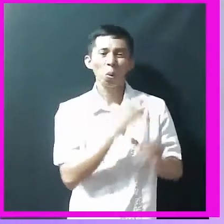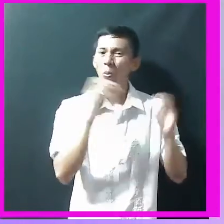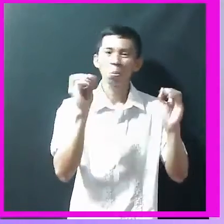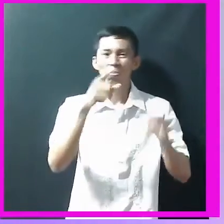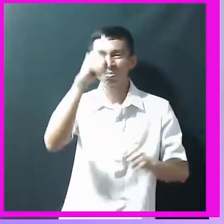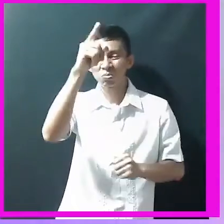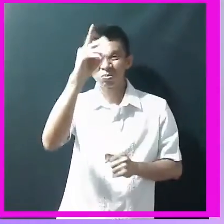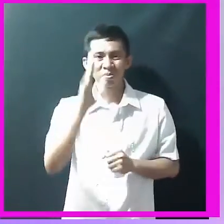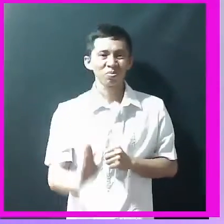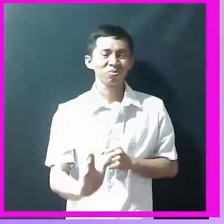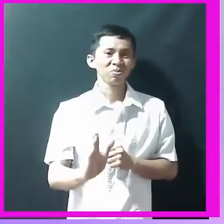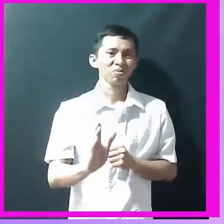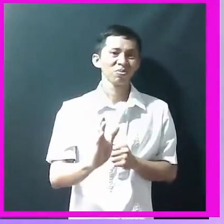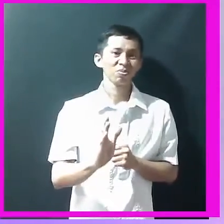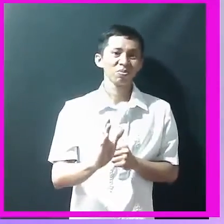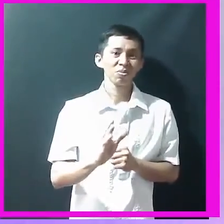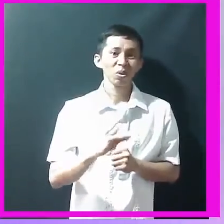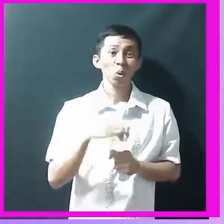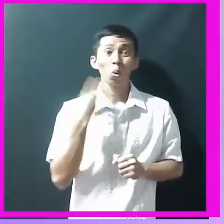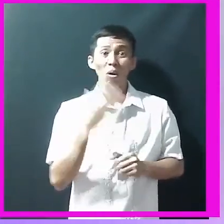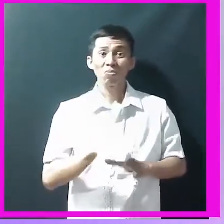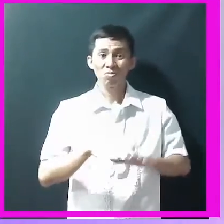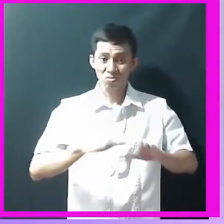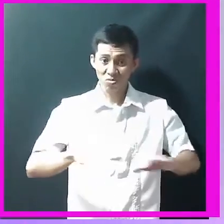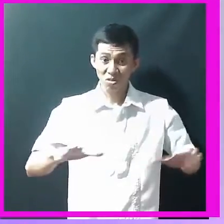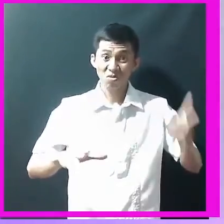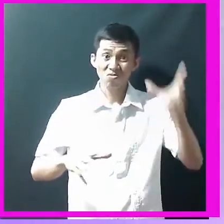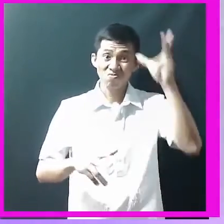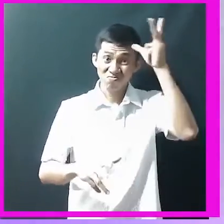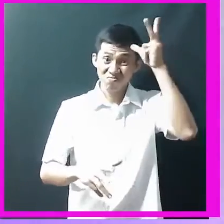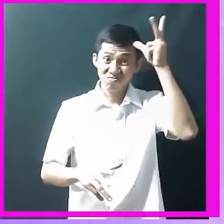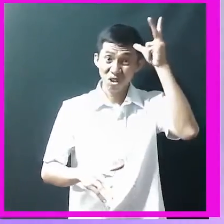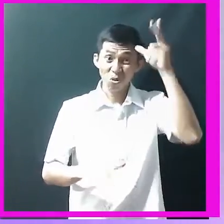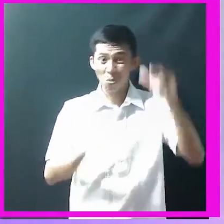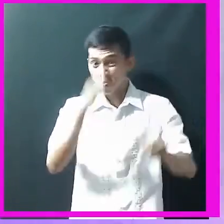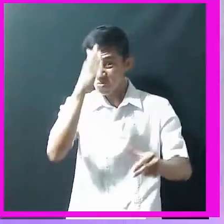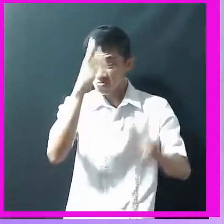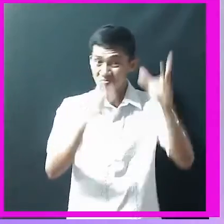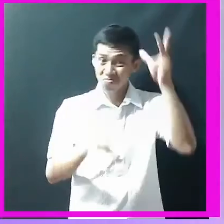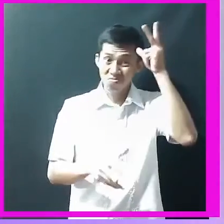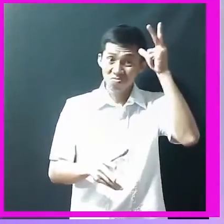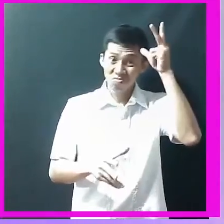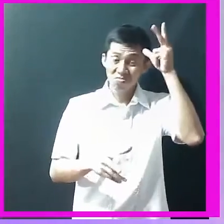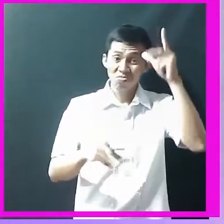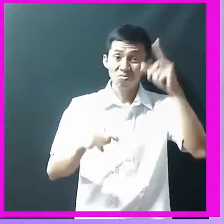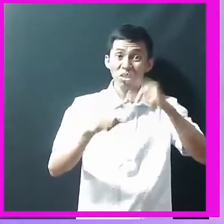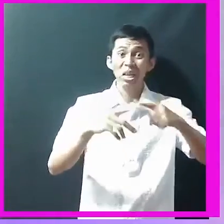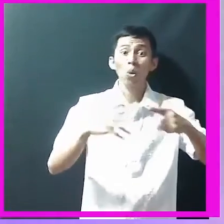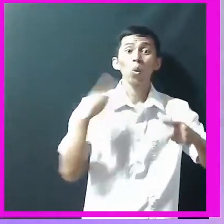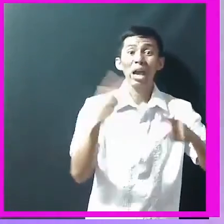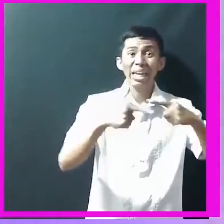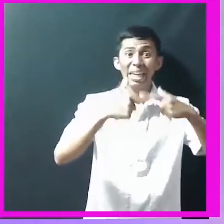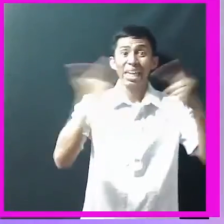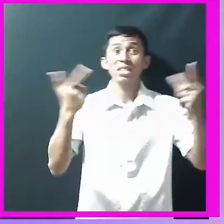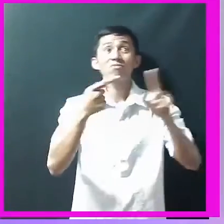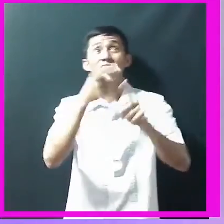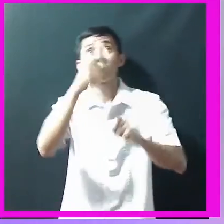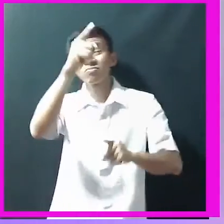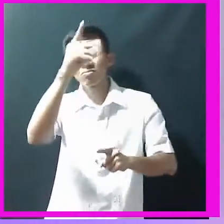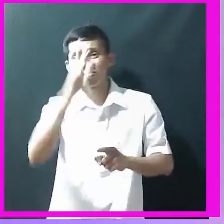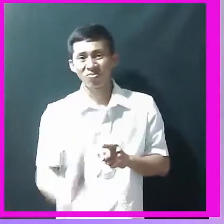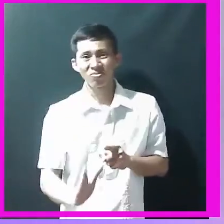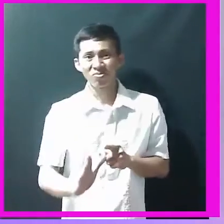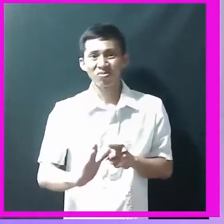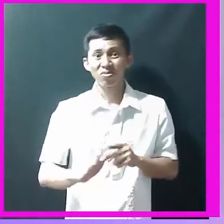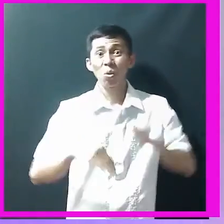God. We are a child of the devil. We are God's enemy. We are